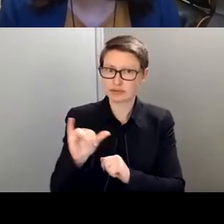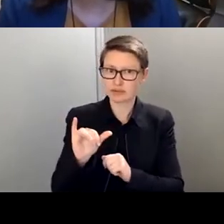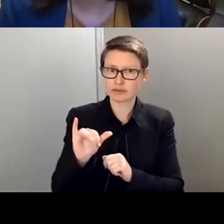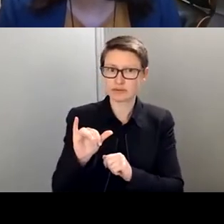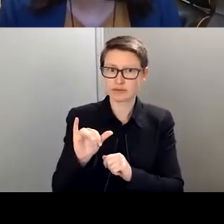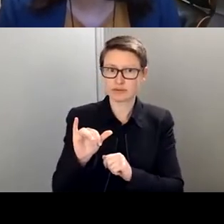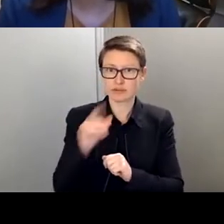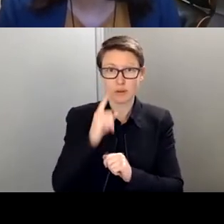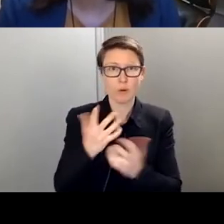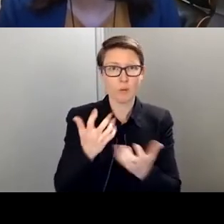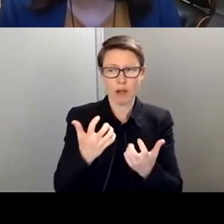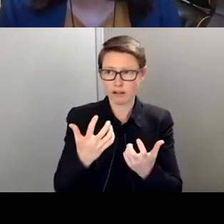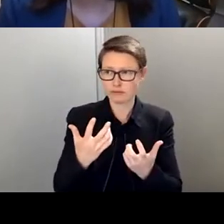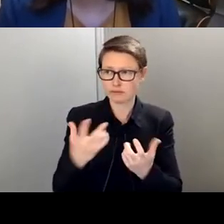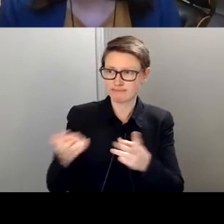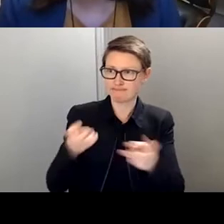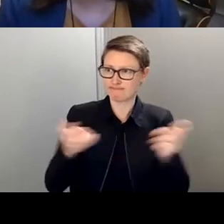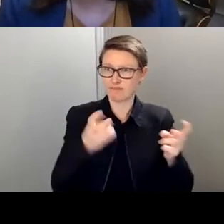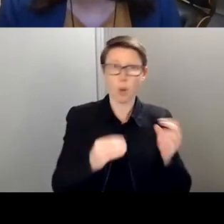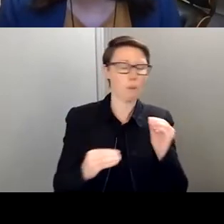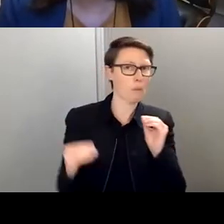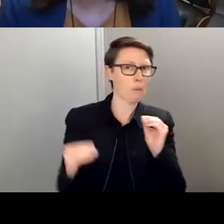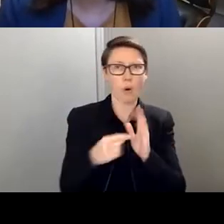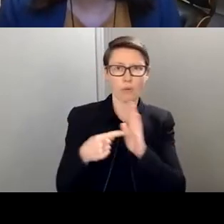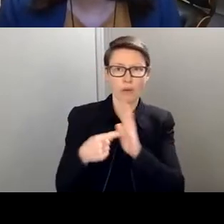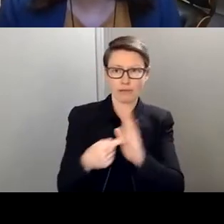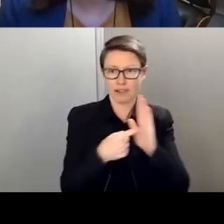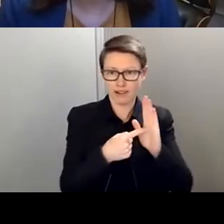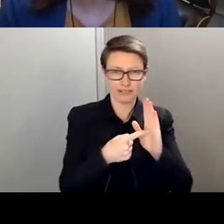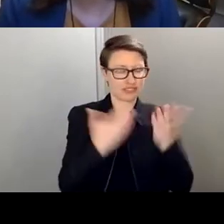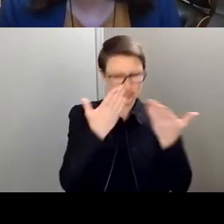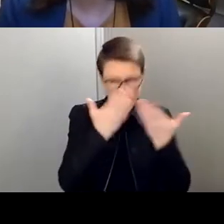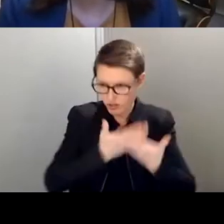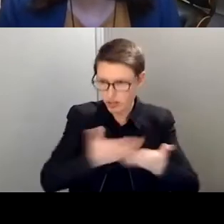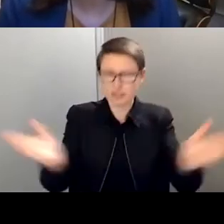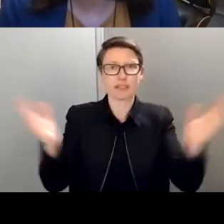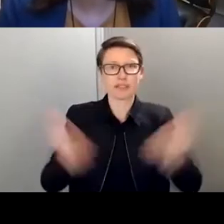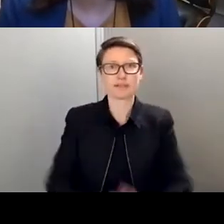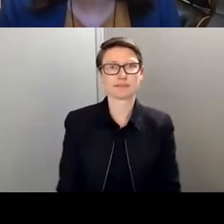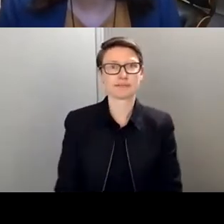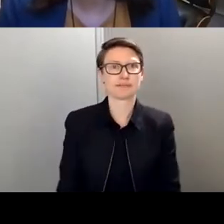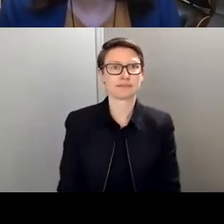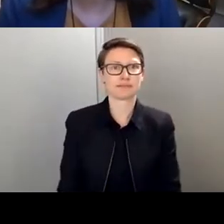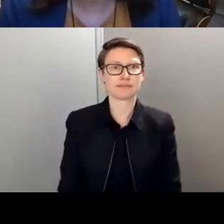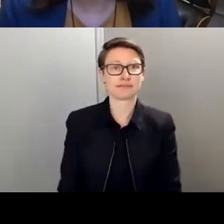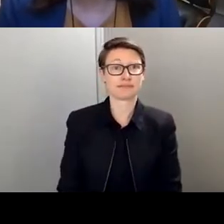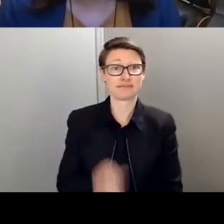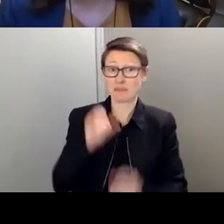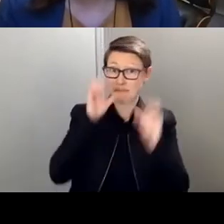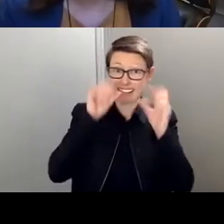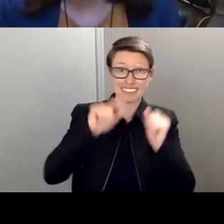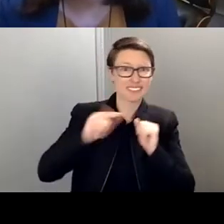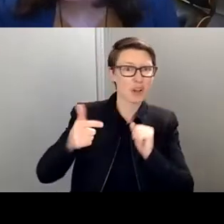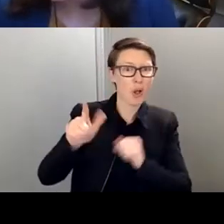more representation across the board. Absolutely, that's amazing. And Lauren?